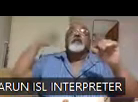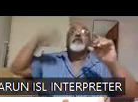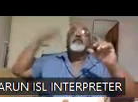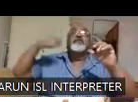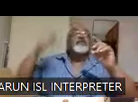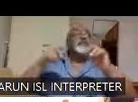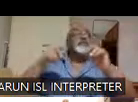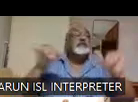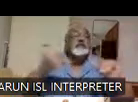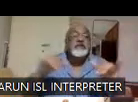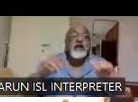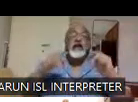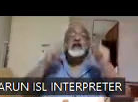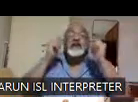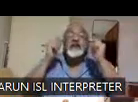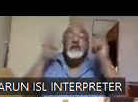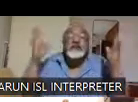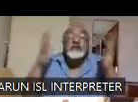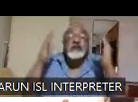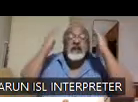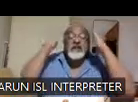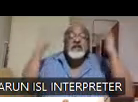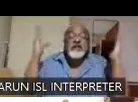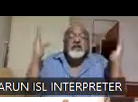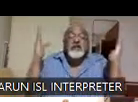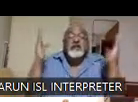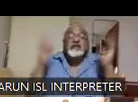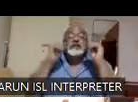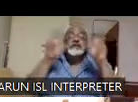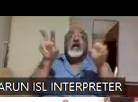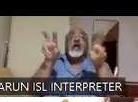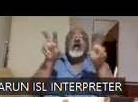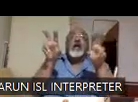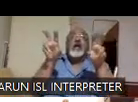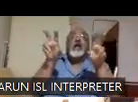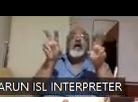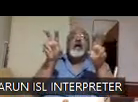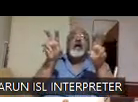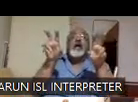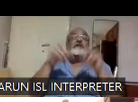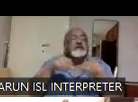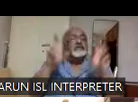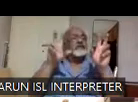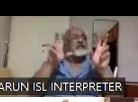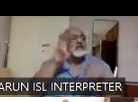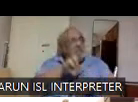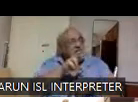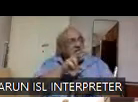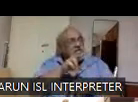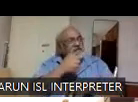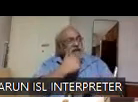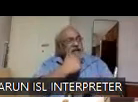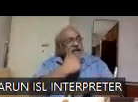with unconsciously, unknowingly, I was staring at her. Suddenly she looked up and she smiled, and without